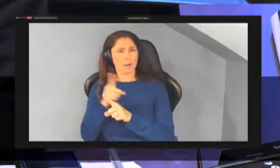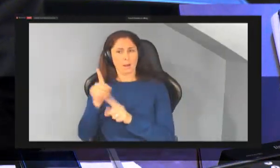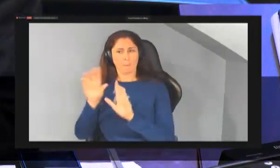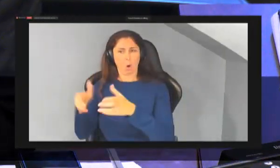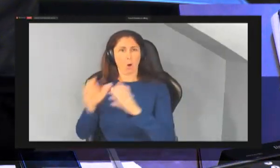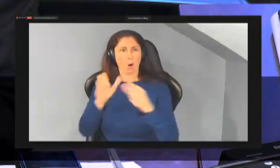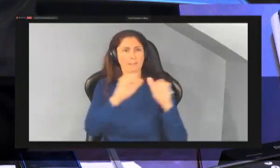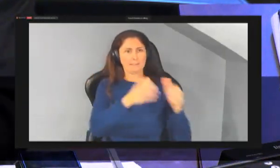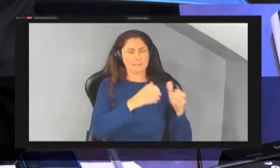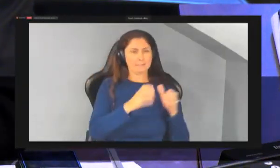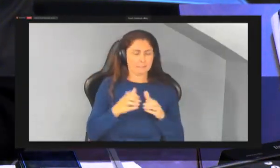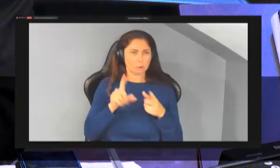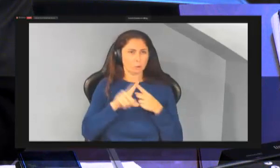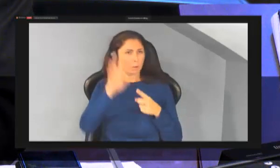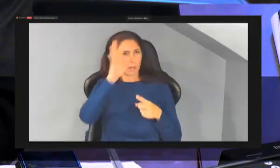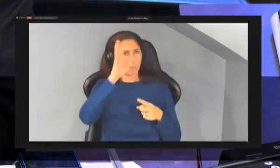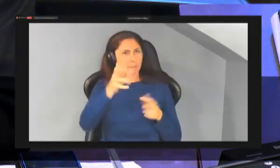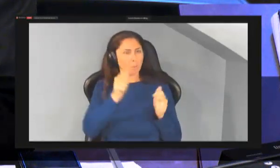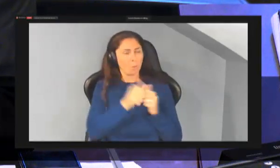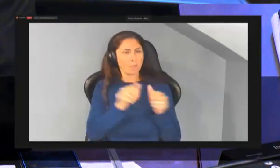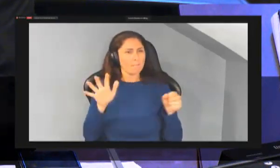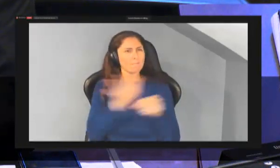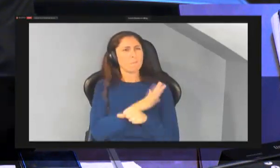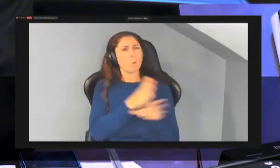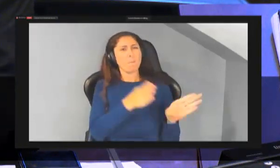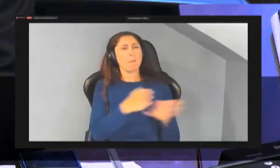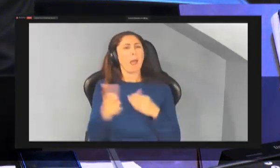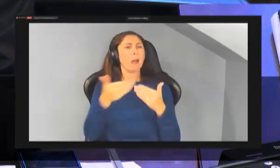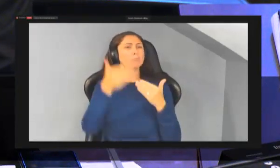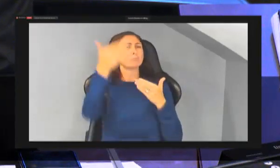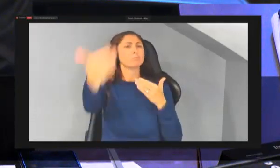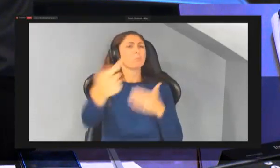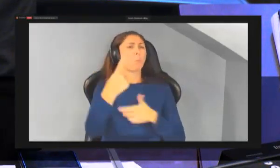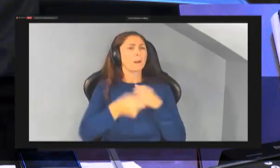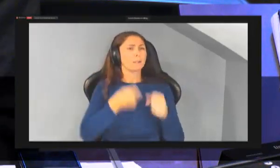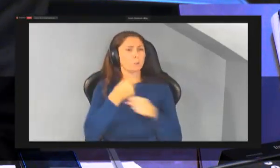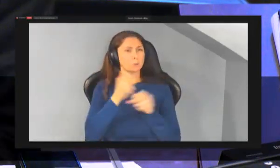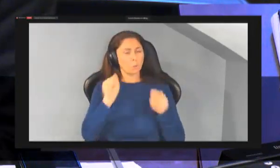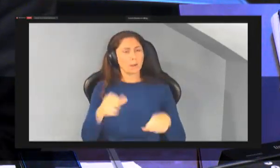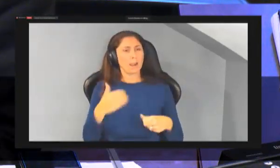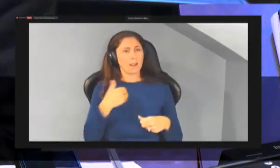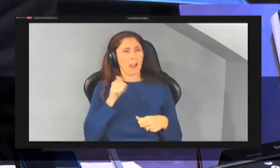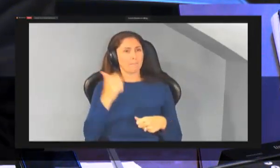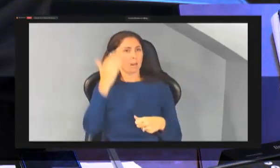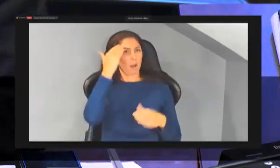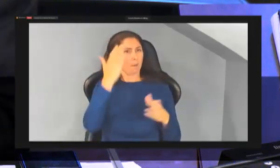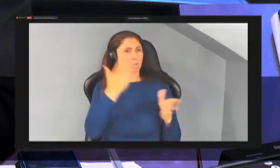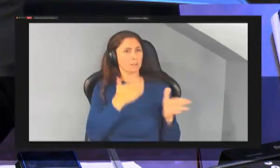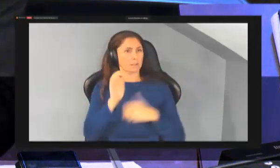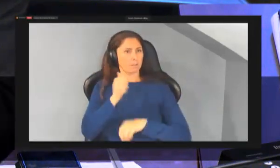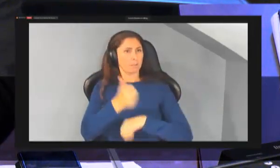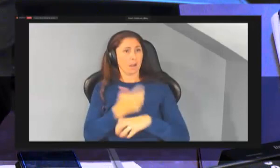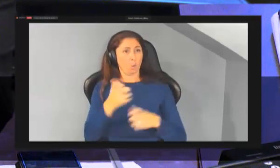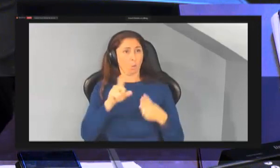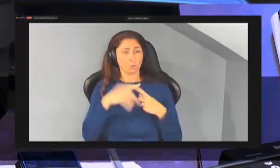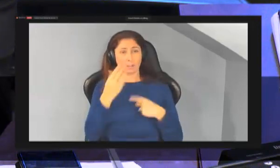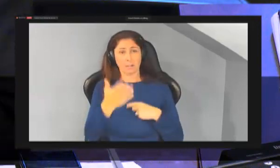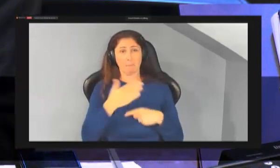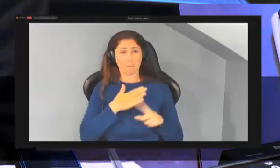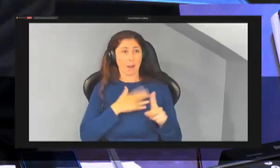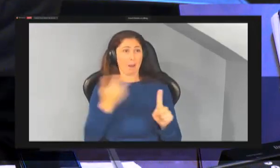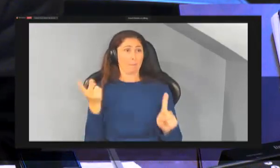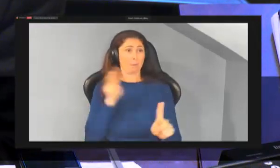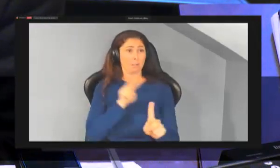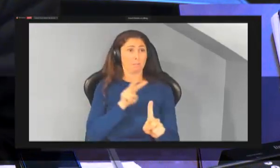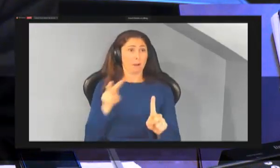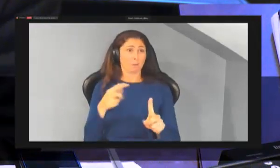that road to come up with a full plan a year from now so that we can have a comprehensive thing in place. So I just want to give my perspective on why I'm